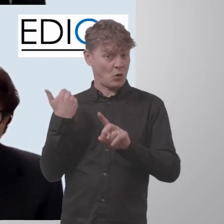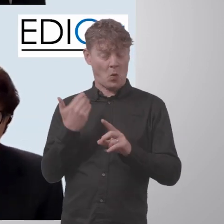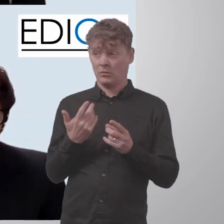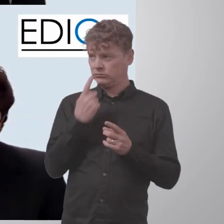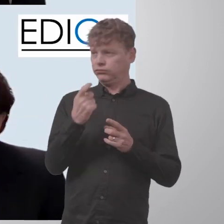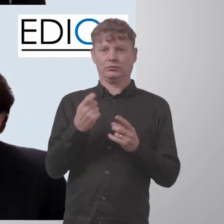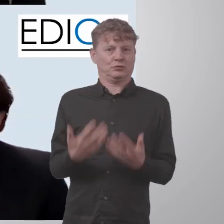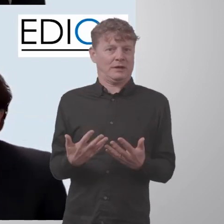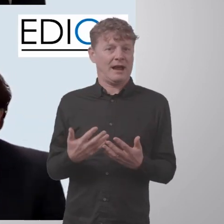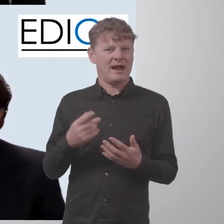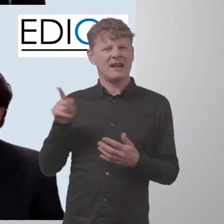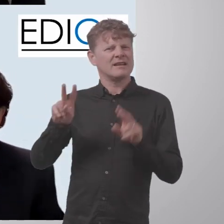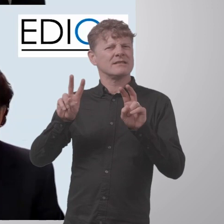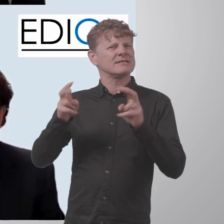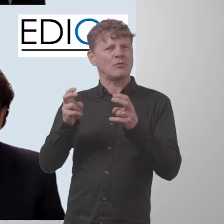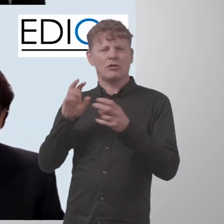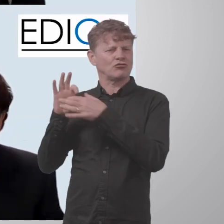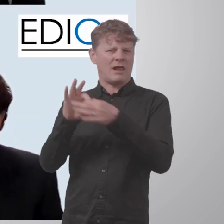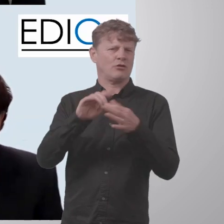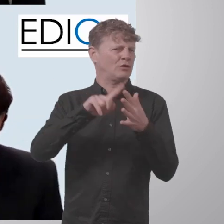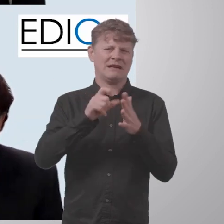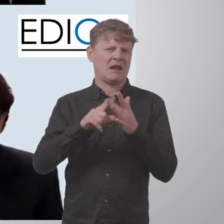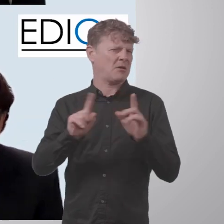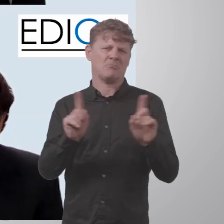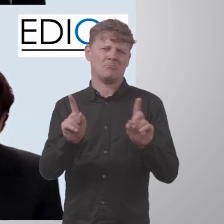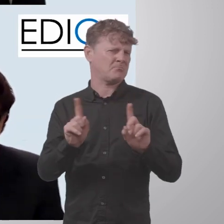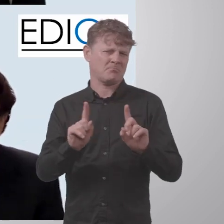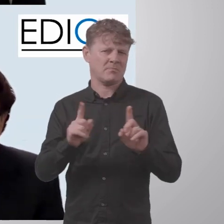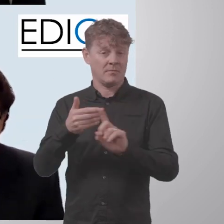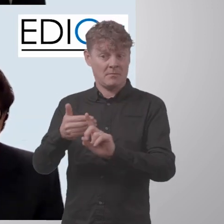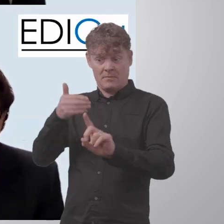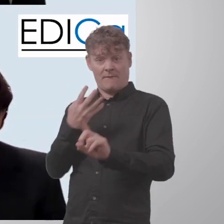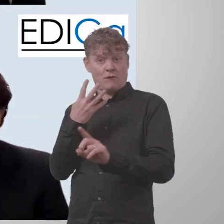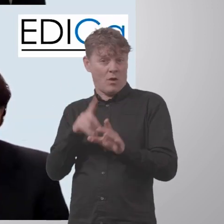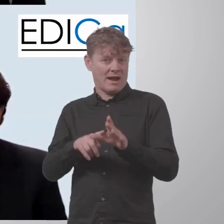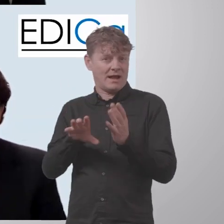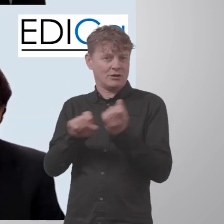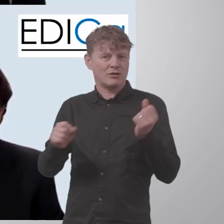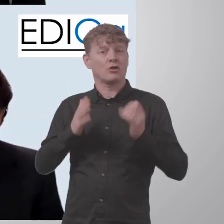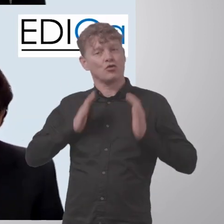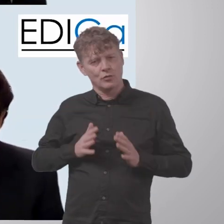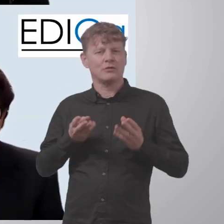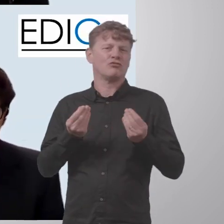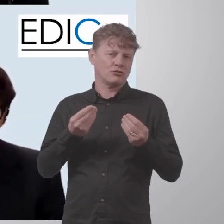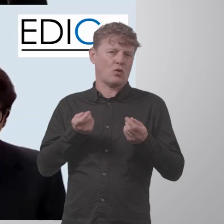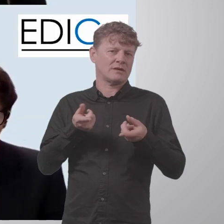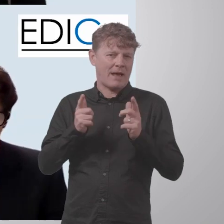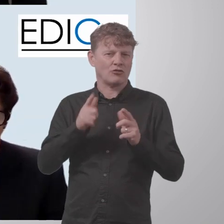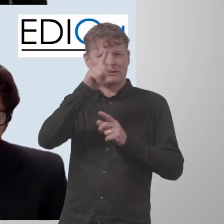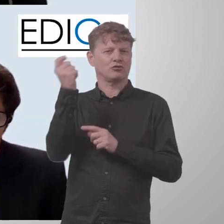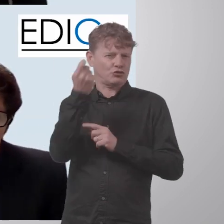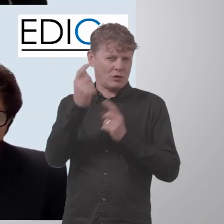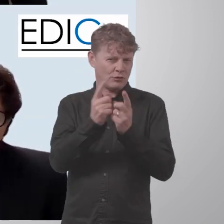to EDI. I'd just previously done a 4-year degree in human resource management at Stirling University, and that didn't involve anything to